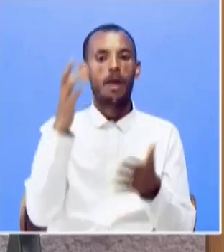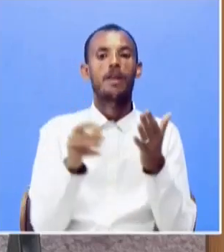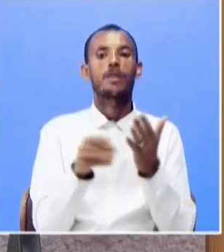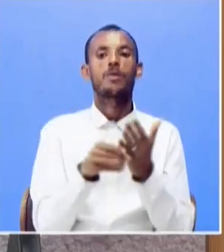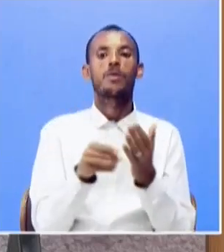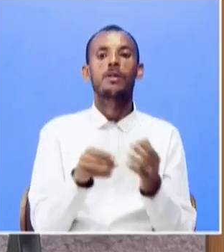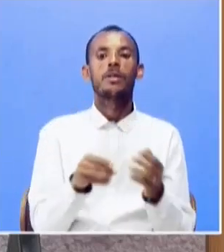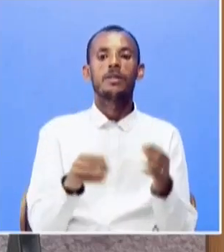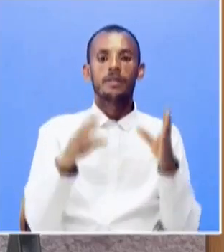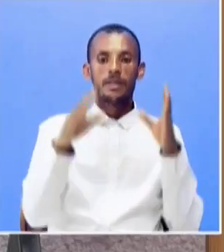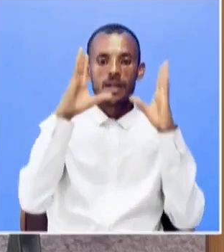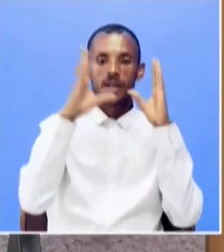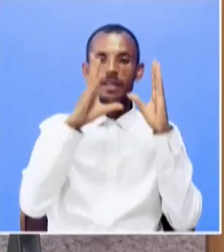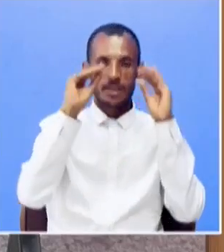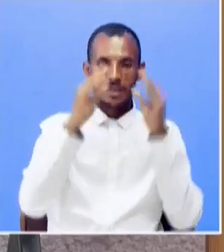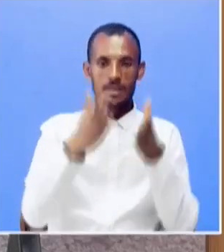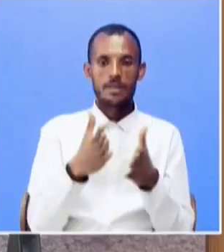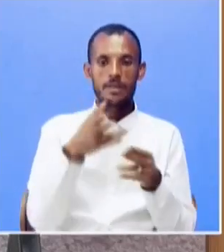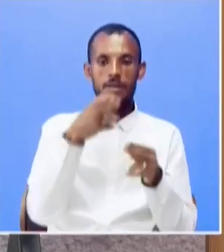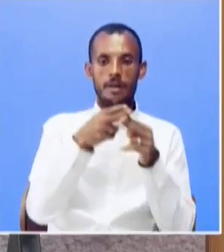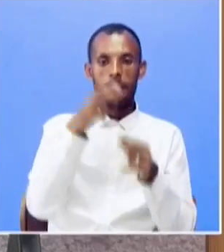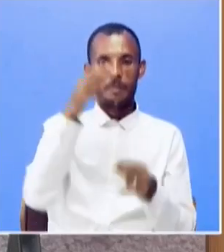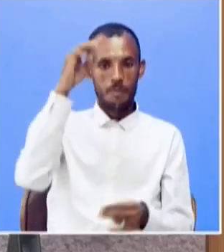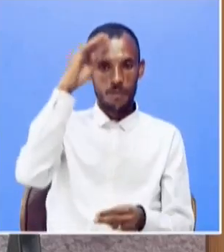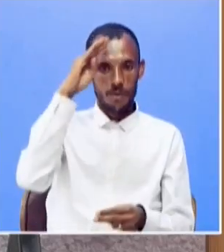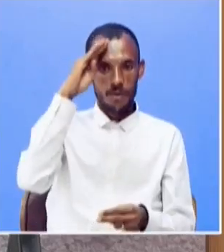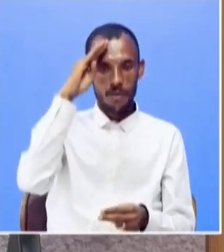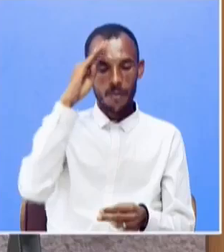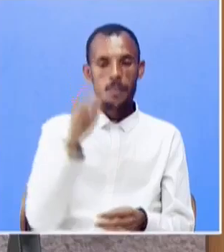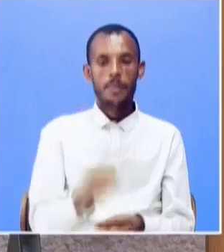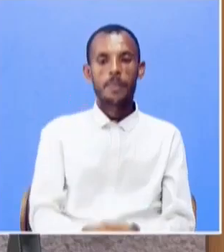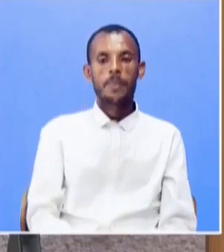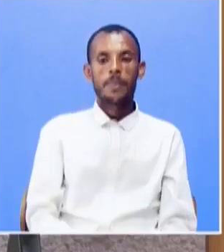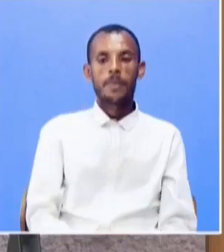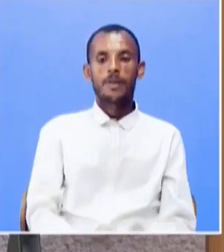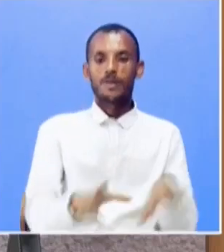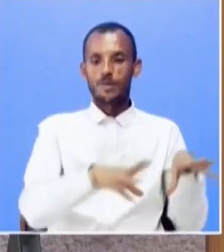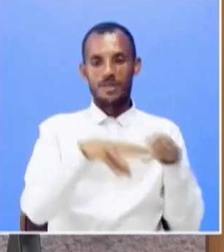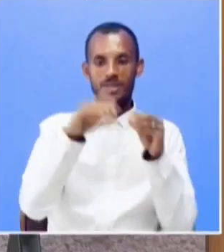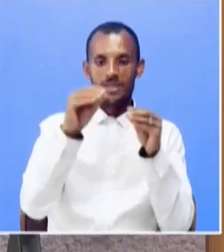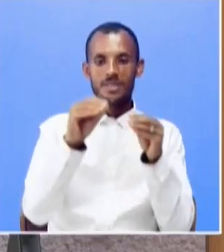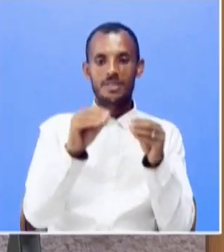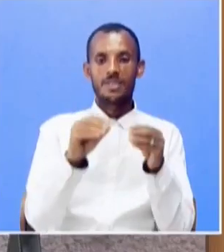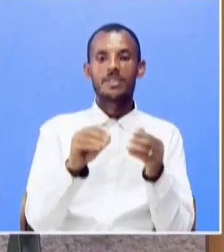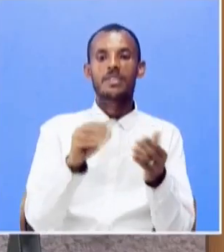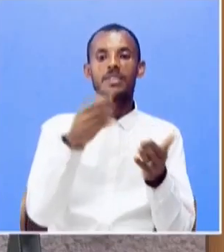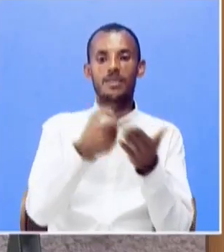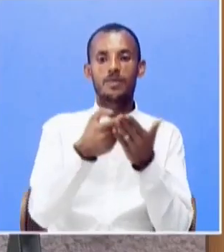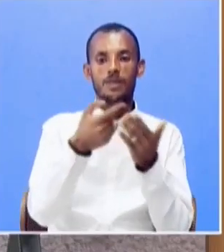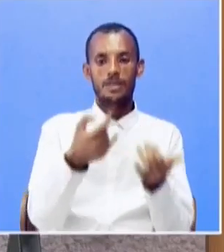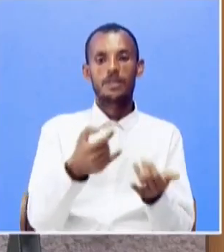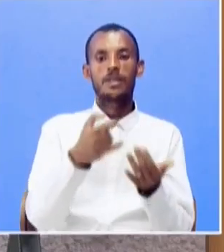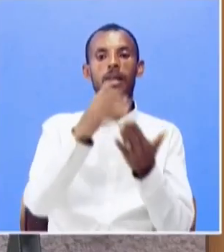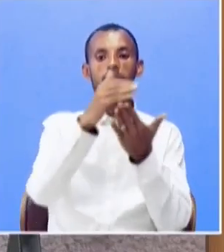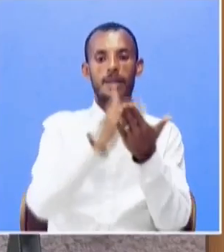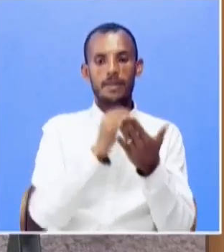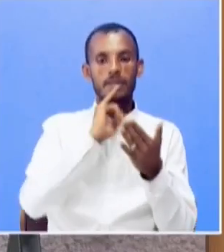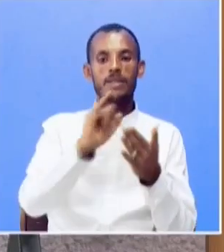Media Network. And I am Buzuna Makonnen. Students, today's lesson topic